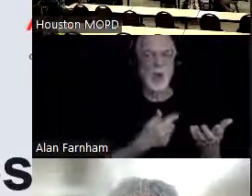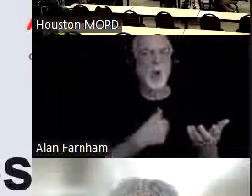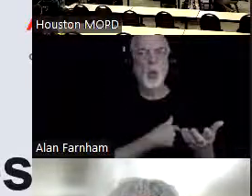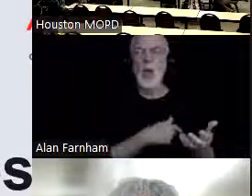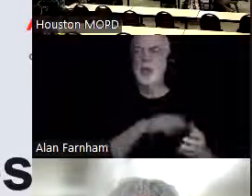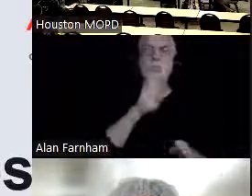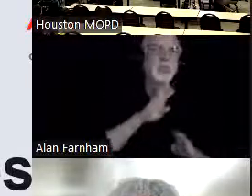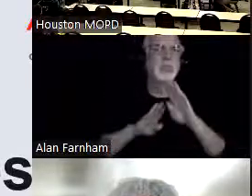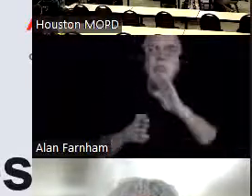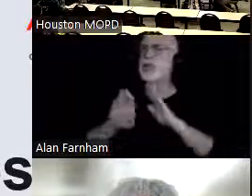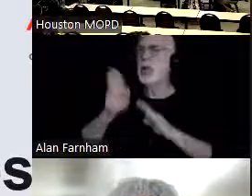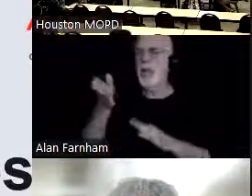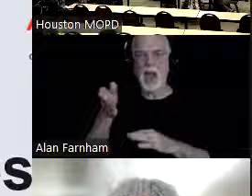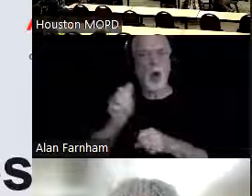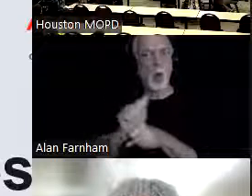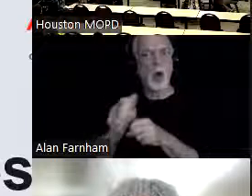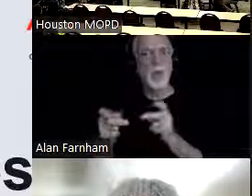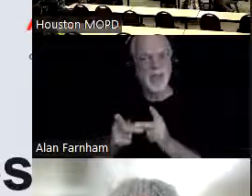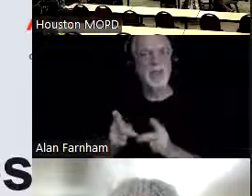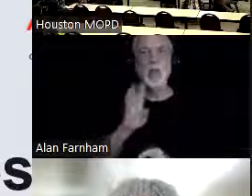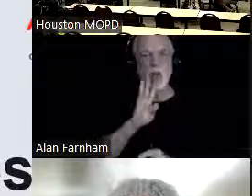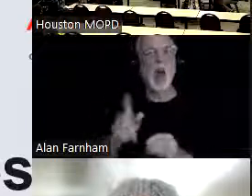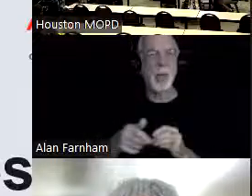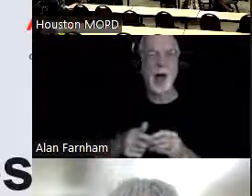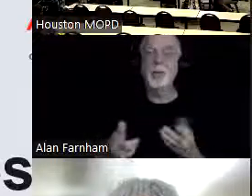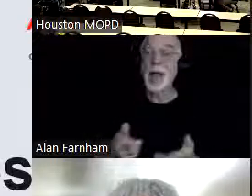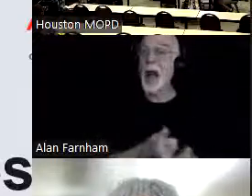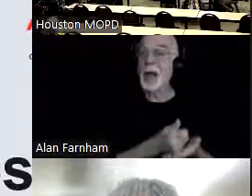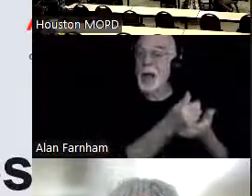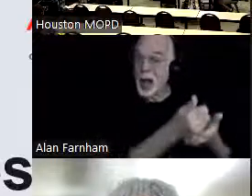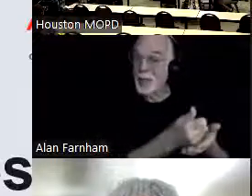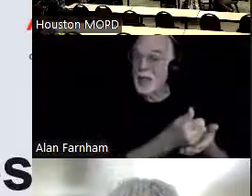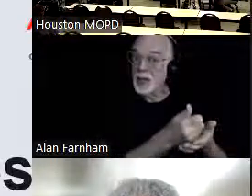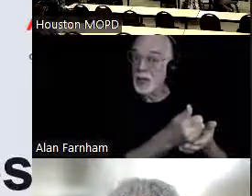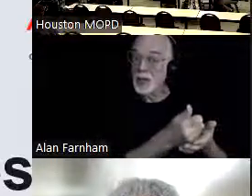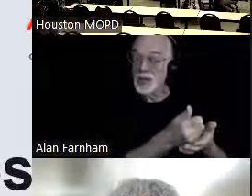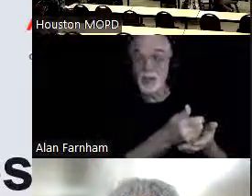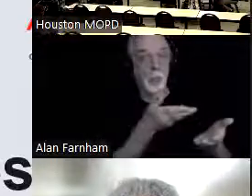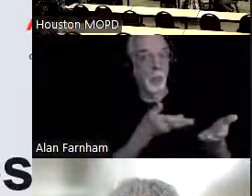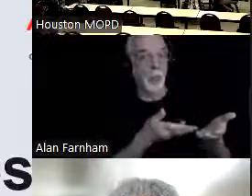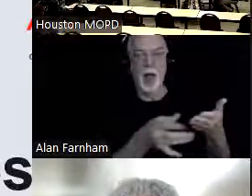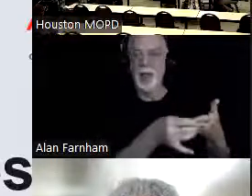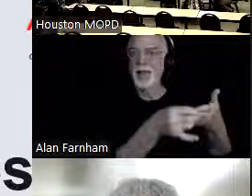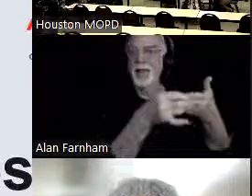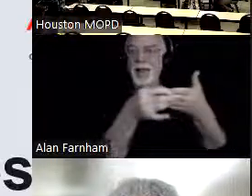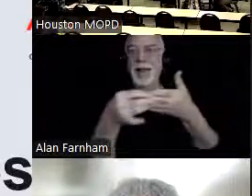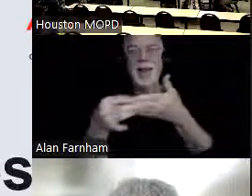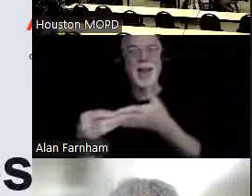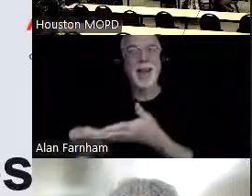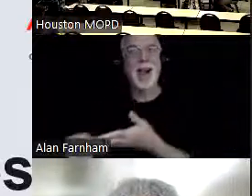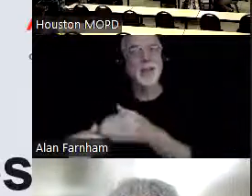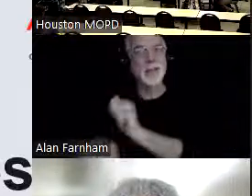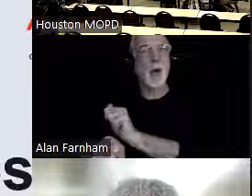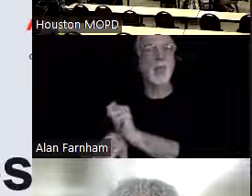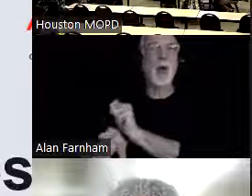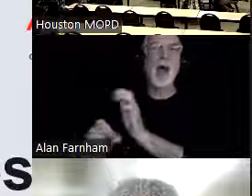the workplace. Let's talk about some accommodations, which will all lead up to employers being